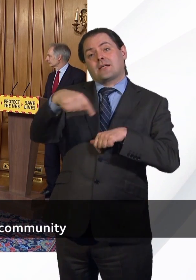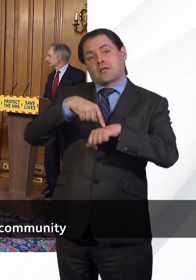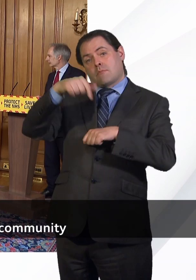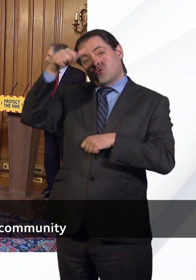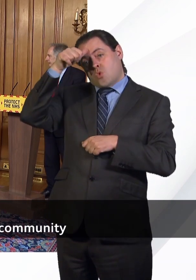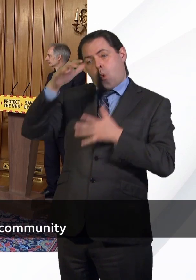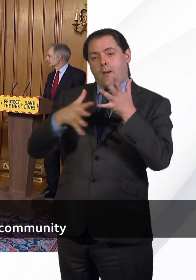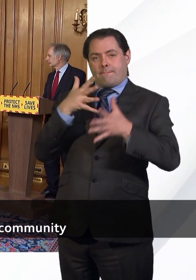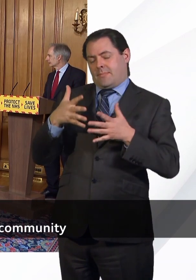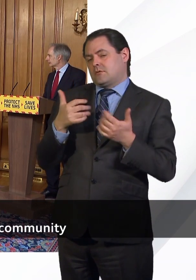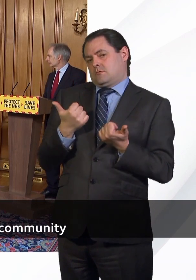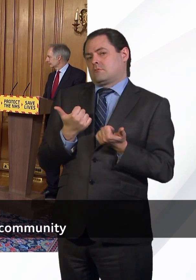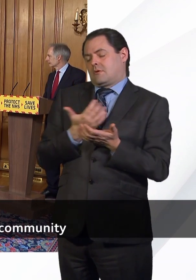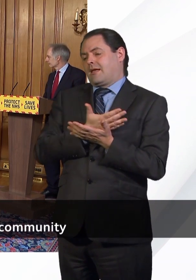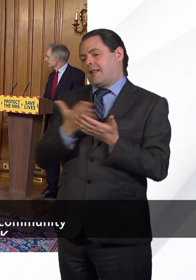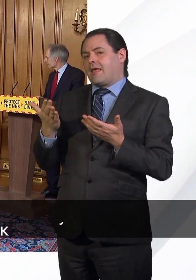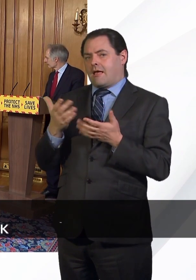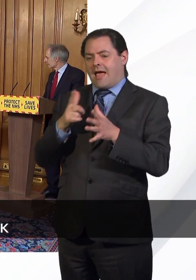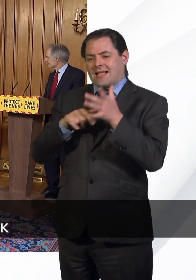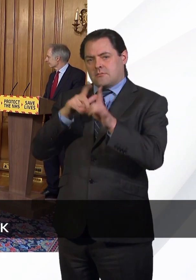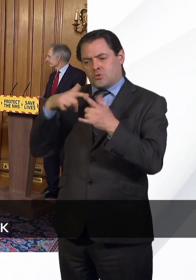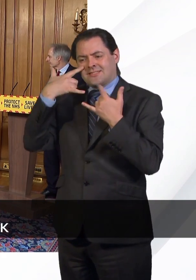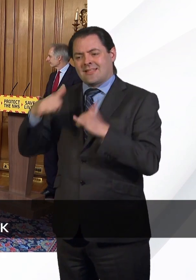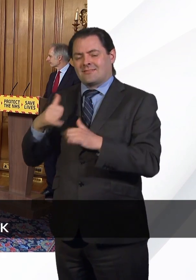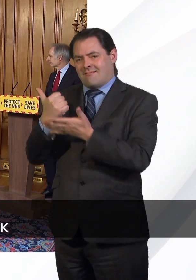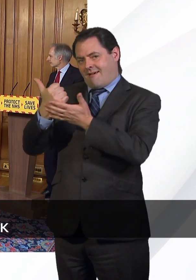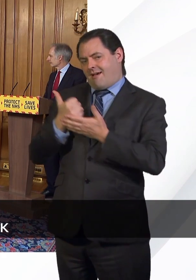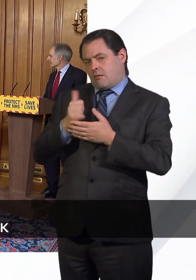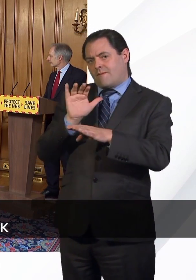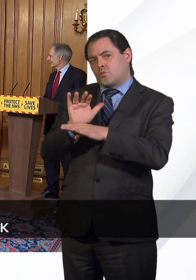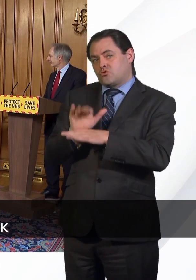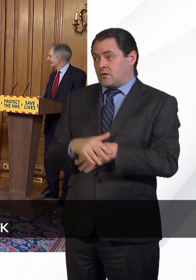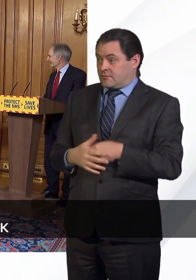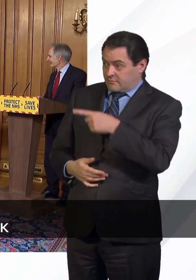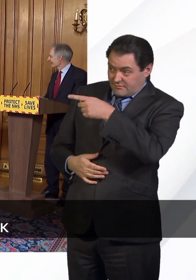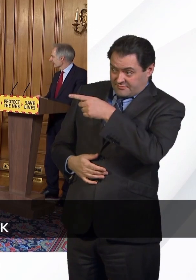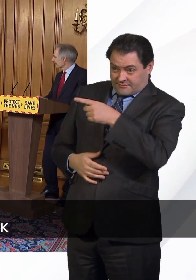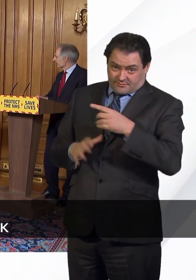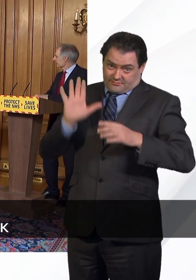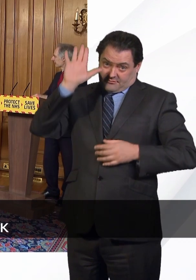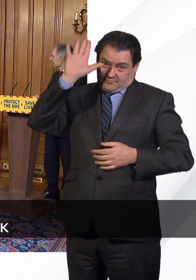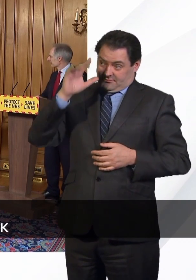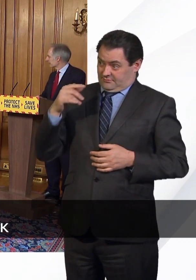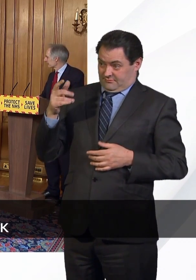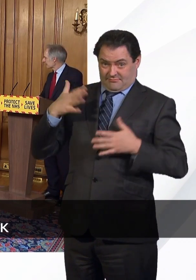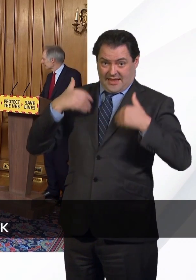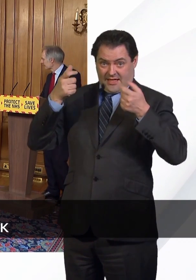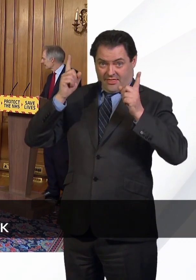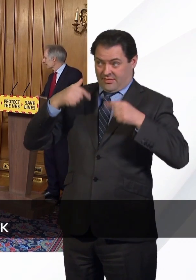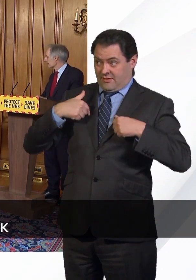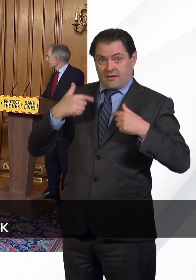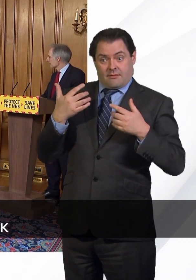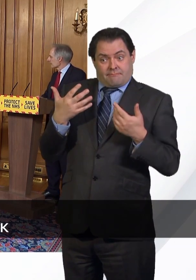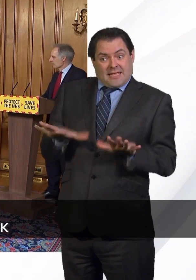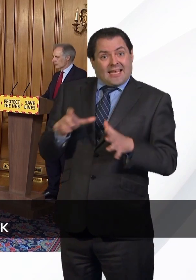future strategy. Thanks. In fact, I'm in one of those trials. So because I was tested positive, and now